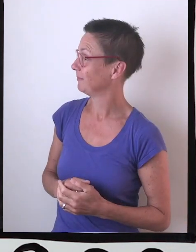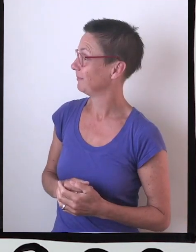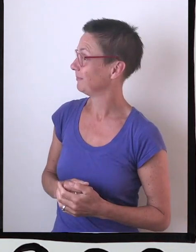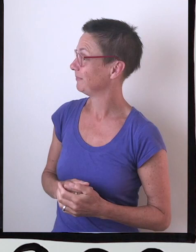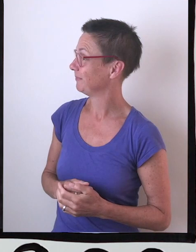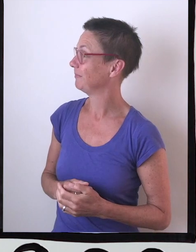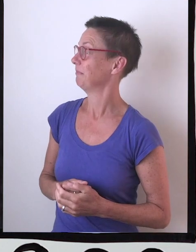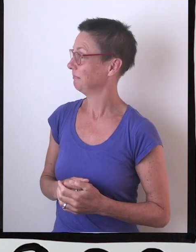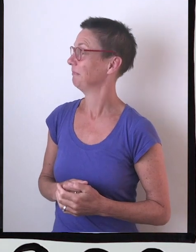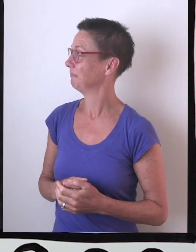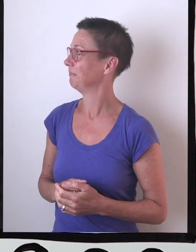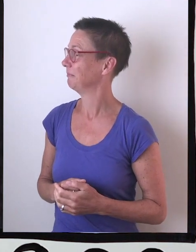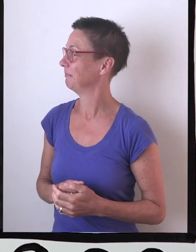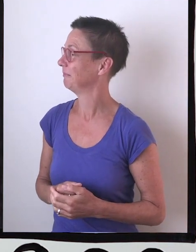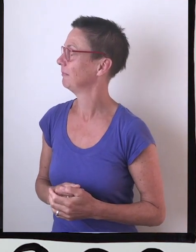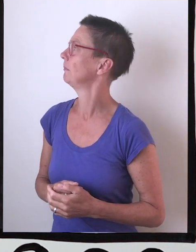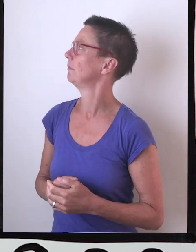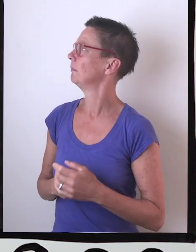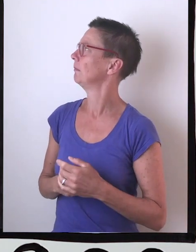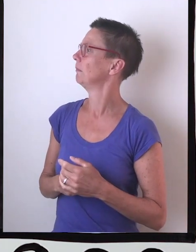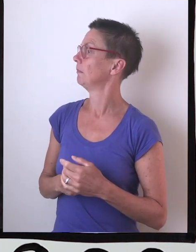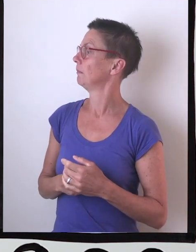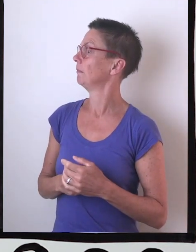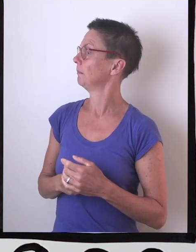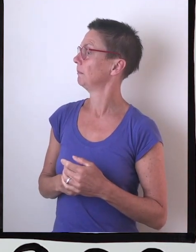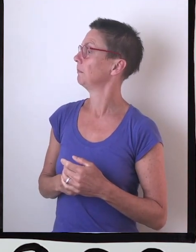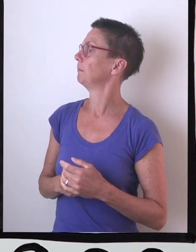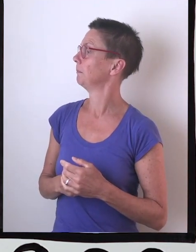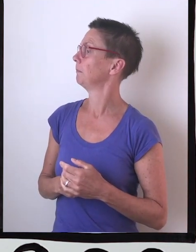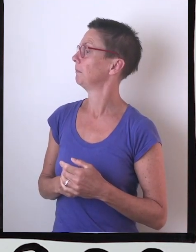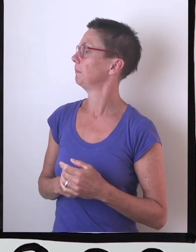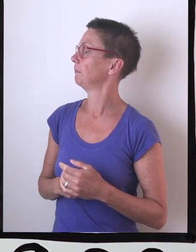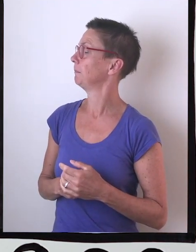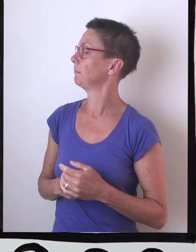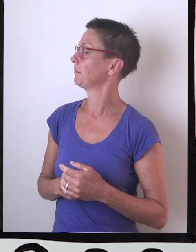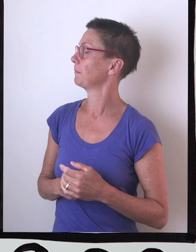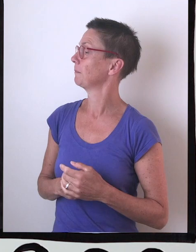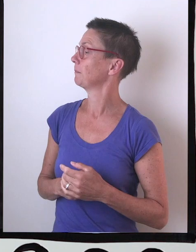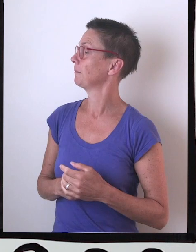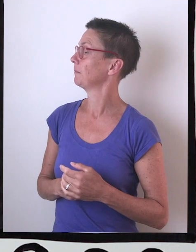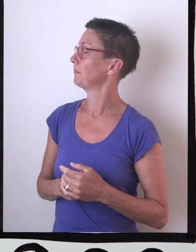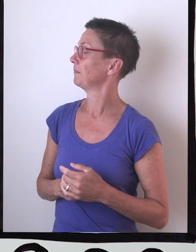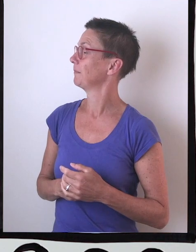bump, yeah, nice Dad. Then we do, what else was there, heart hands,